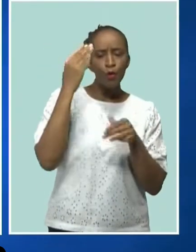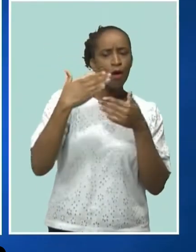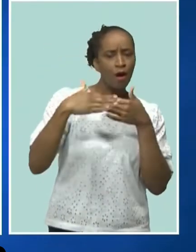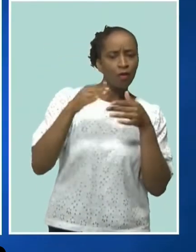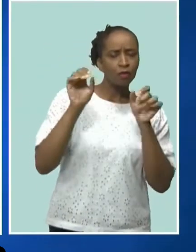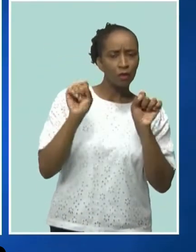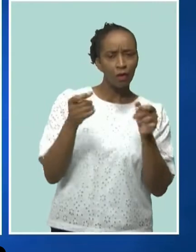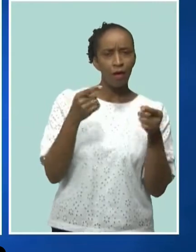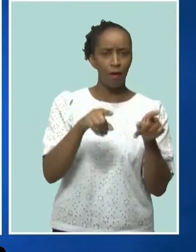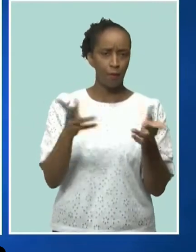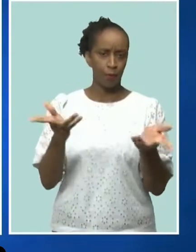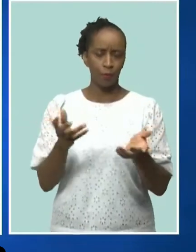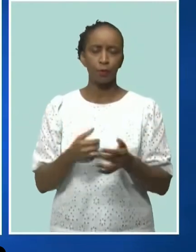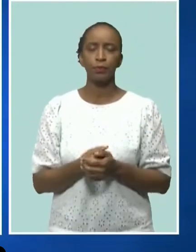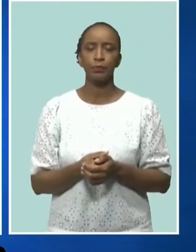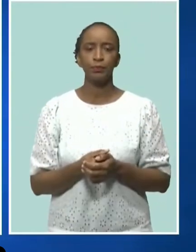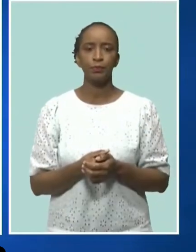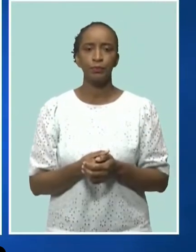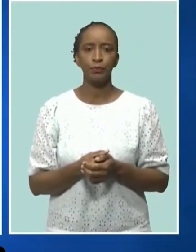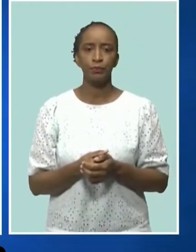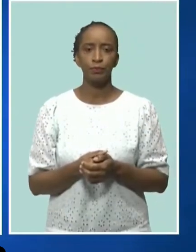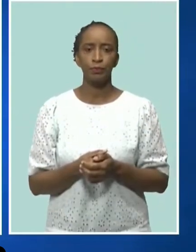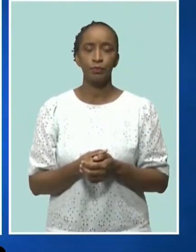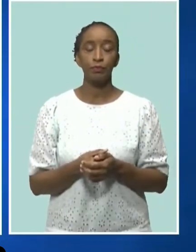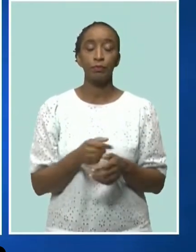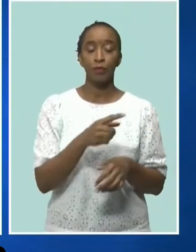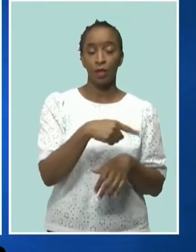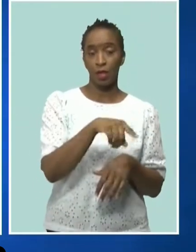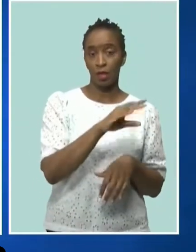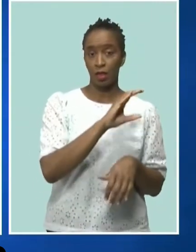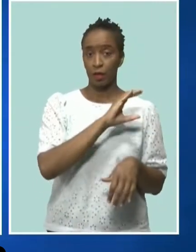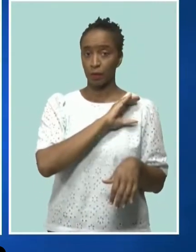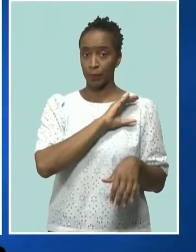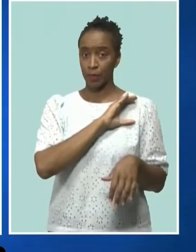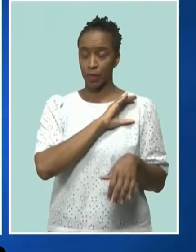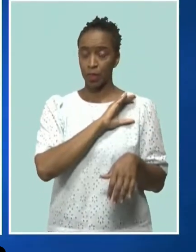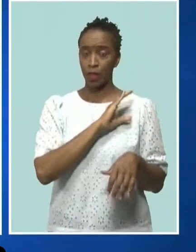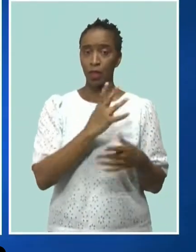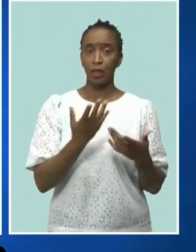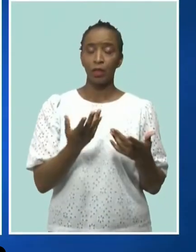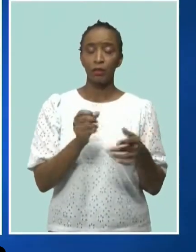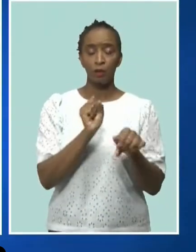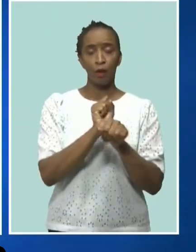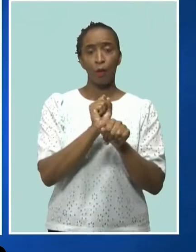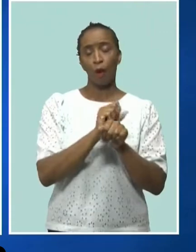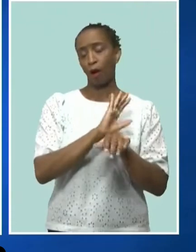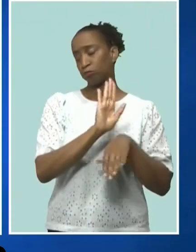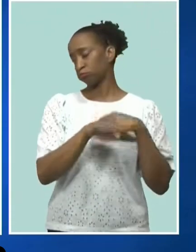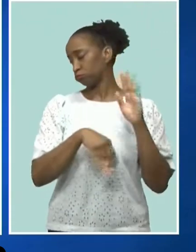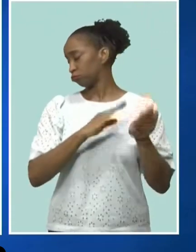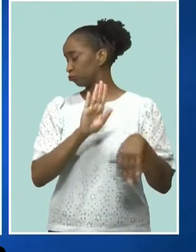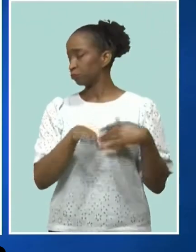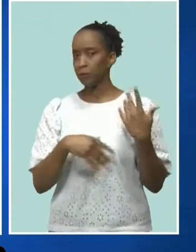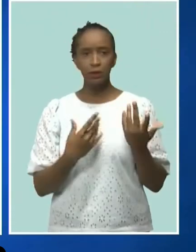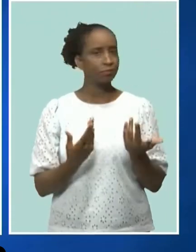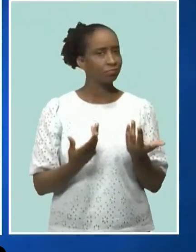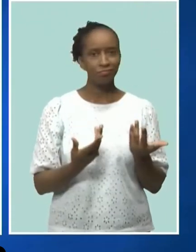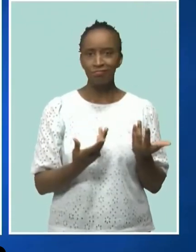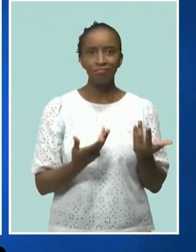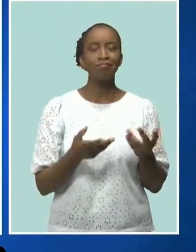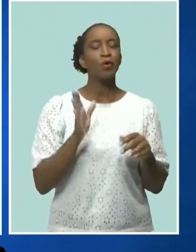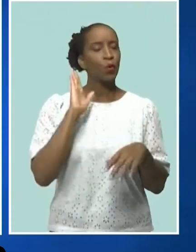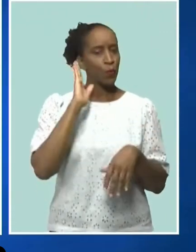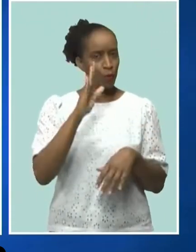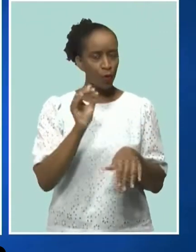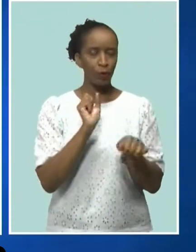Police Richard Boy says lawmen will not look for excuses in delivering their duties as it relates to getting necessary files completed on